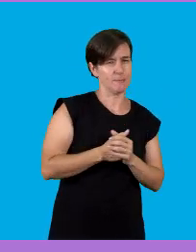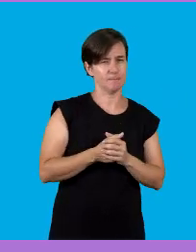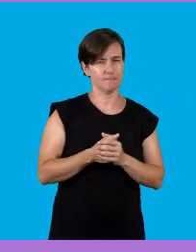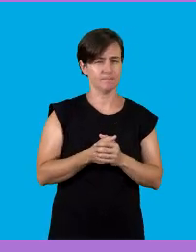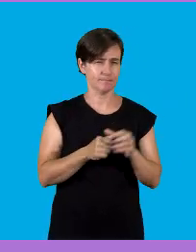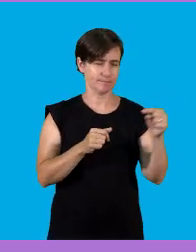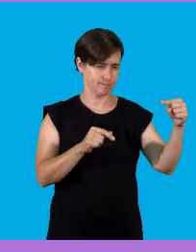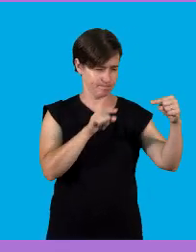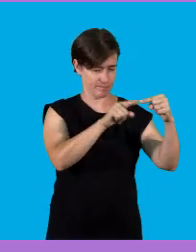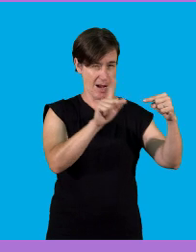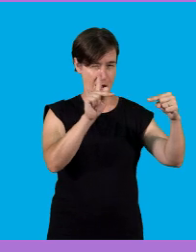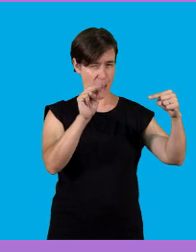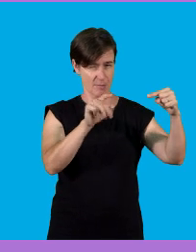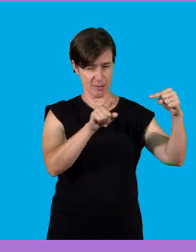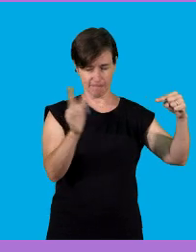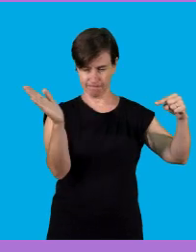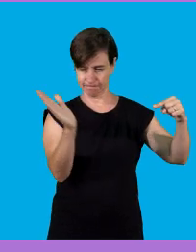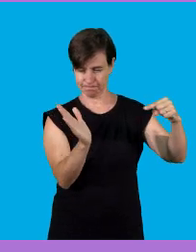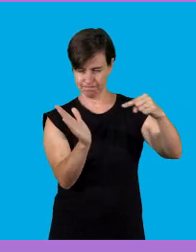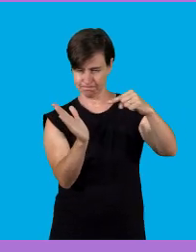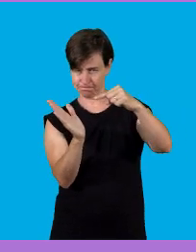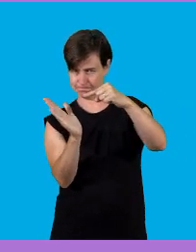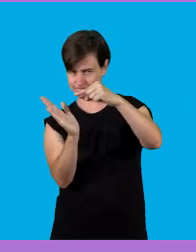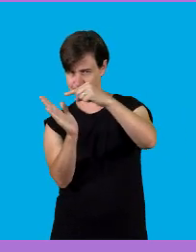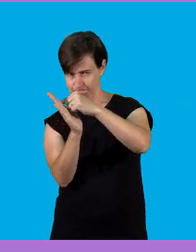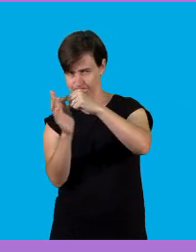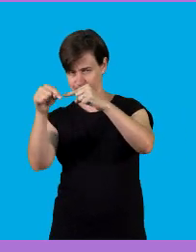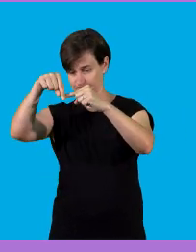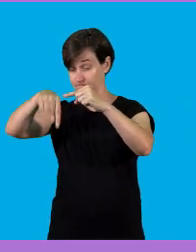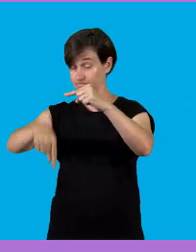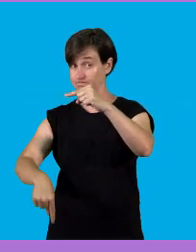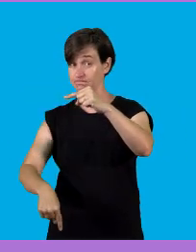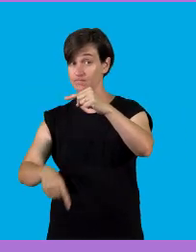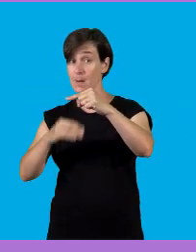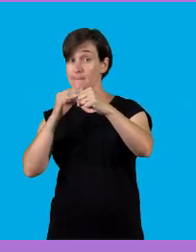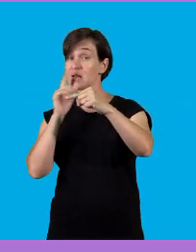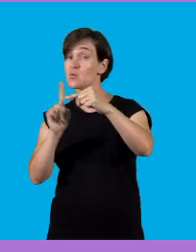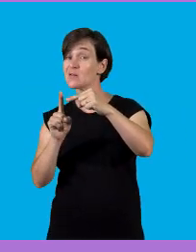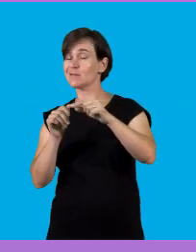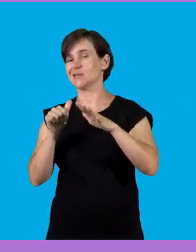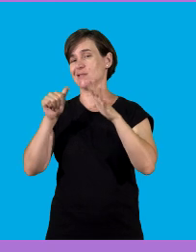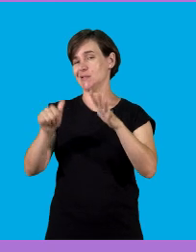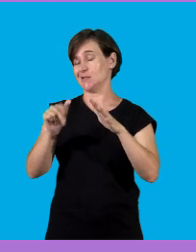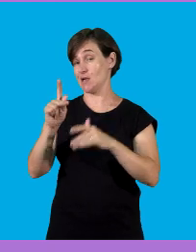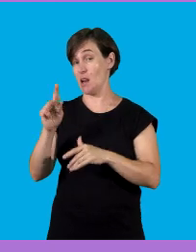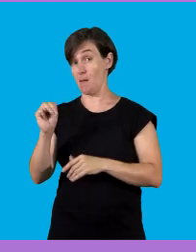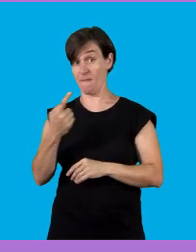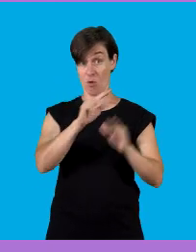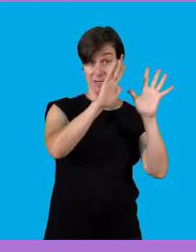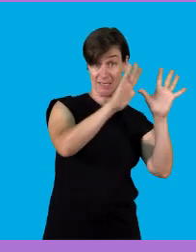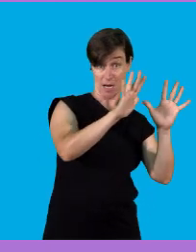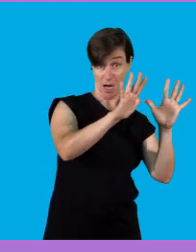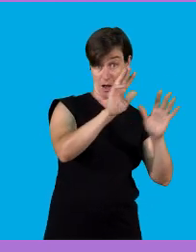And I'll see how many kilometers will that be. So looking at this, 10 miles will be equivalent to